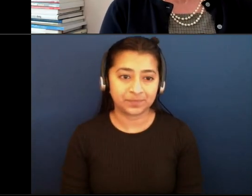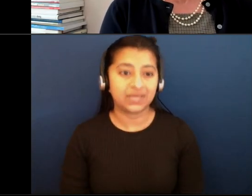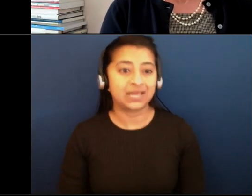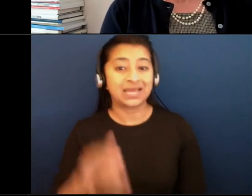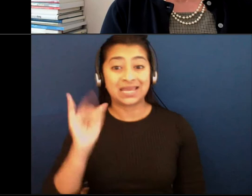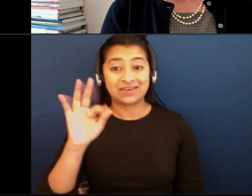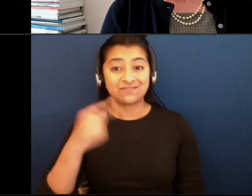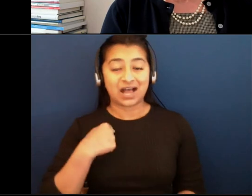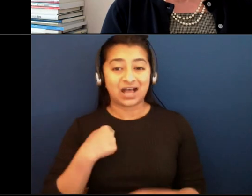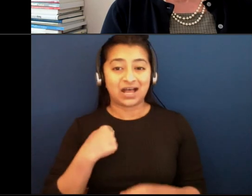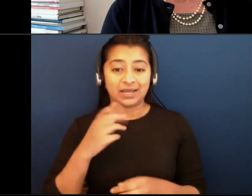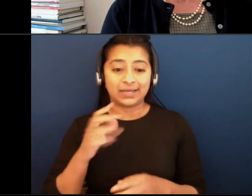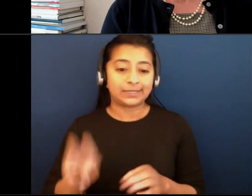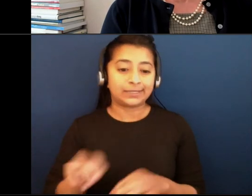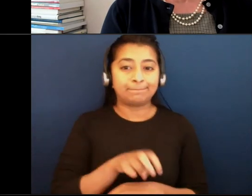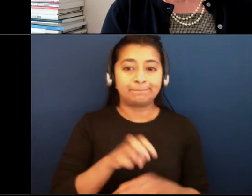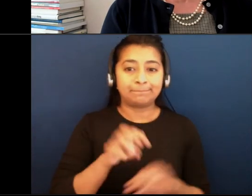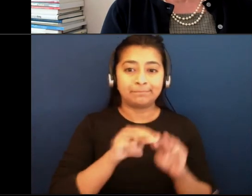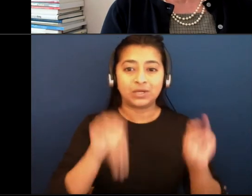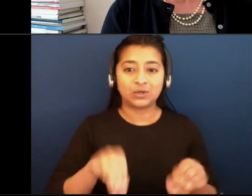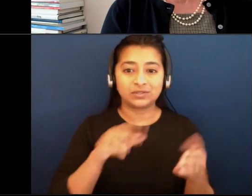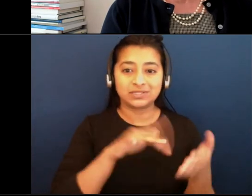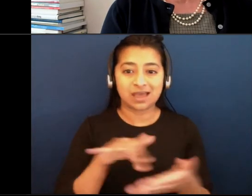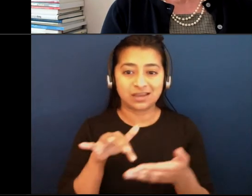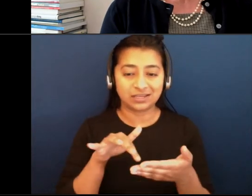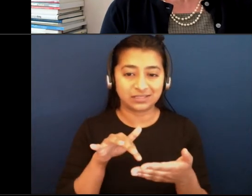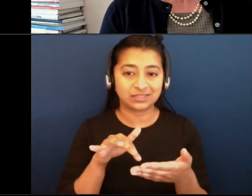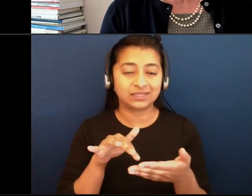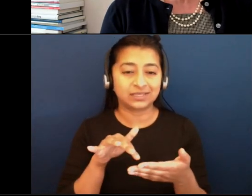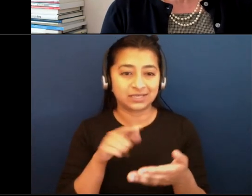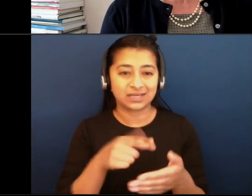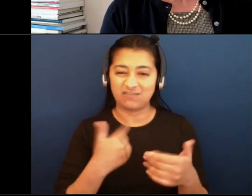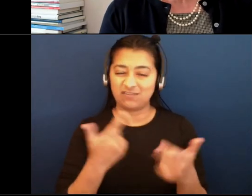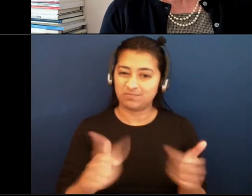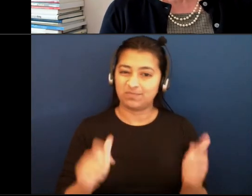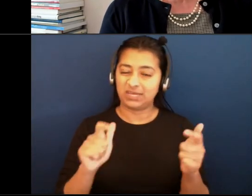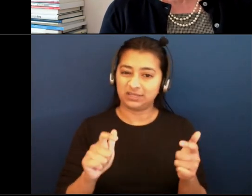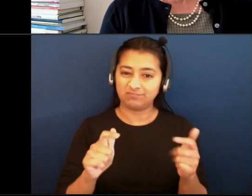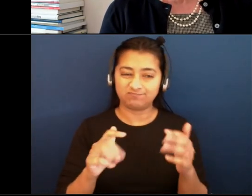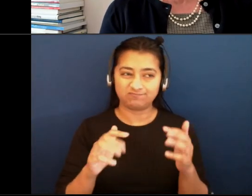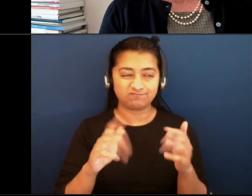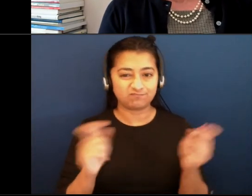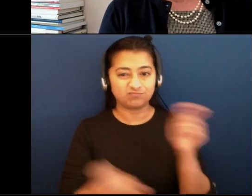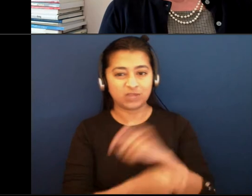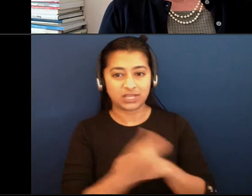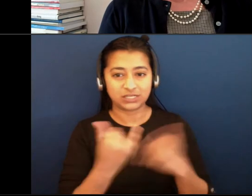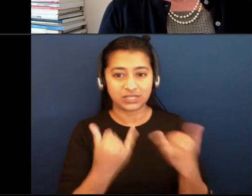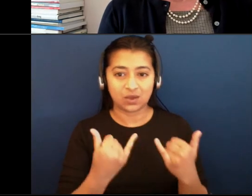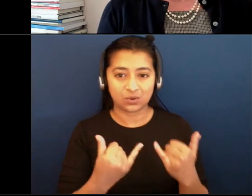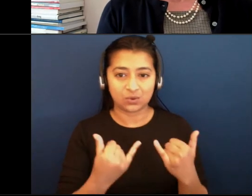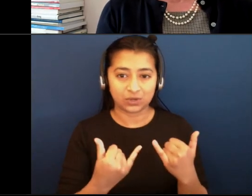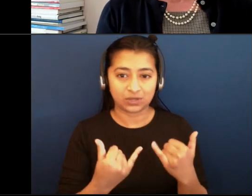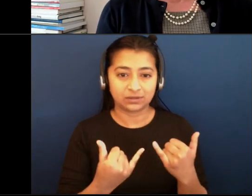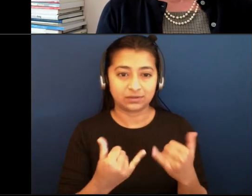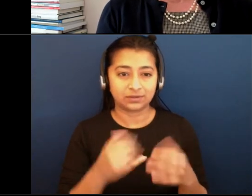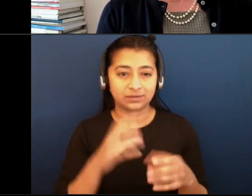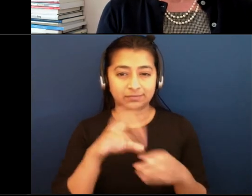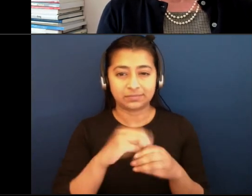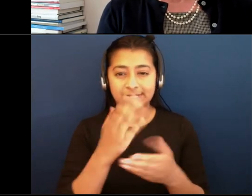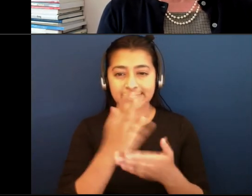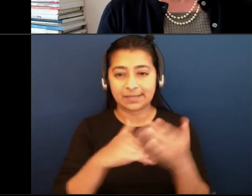studies, you know, there's a big kind of movement. There are big movements in some of the museums